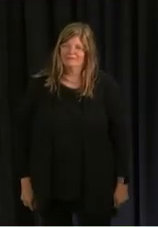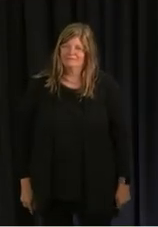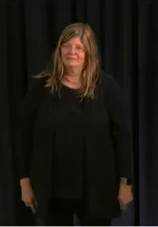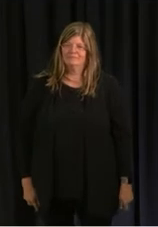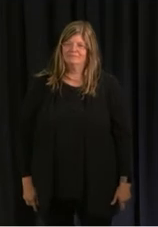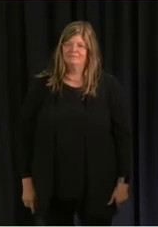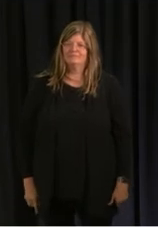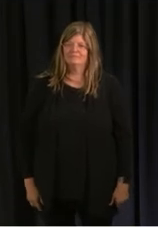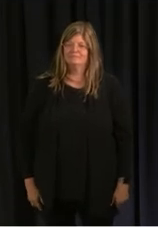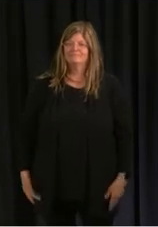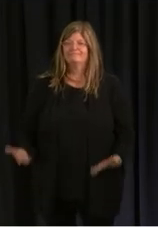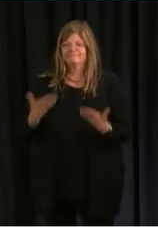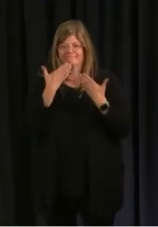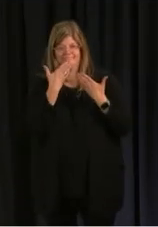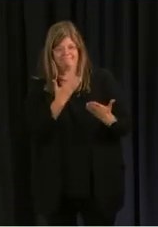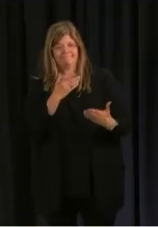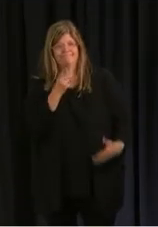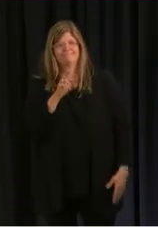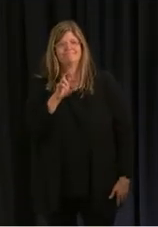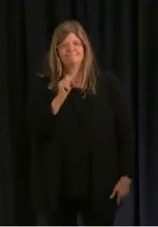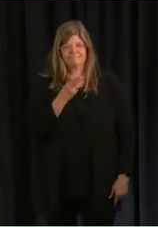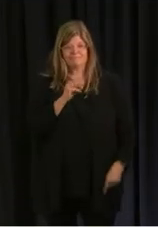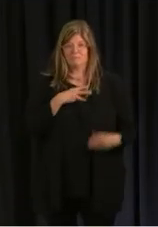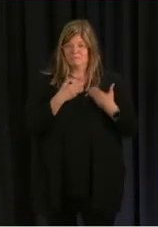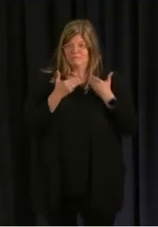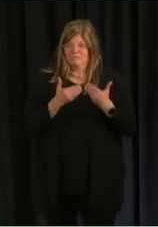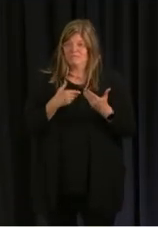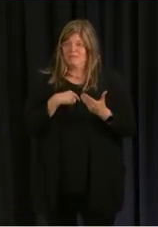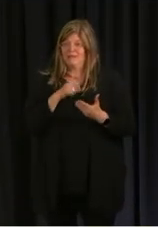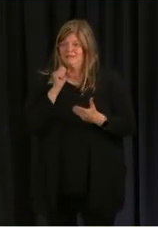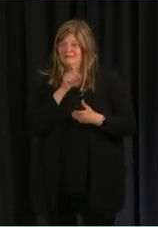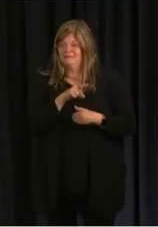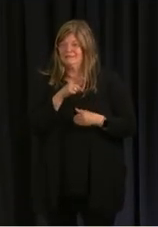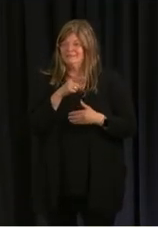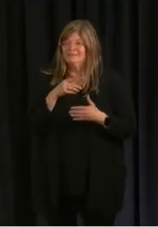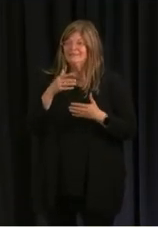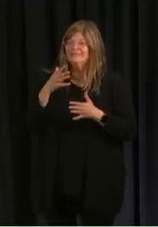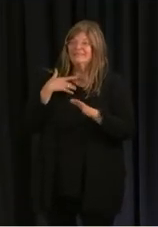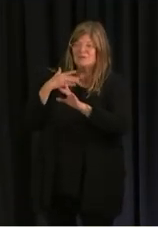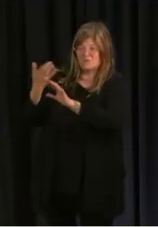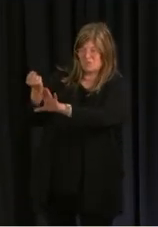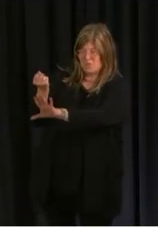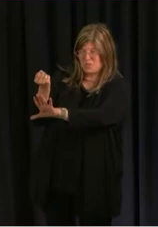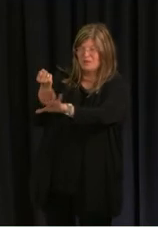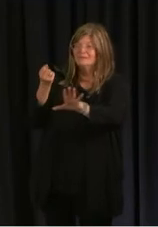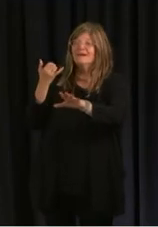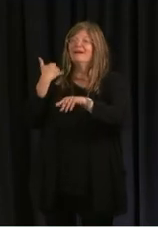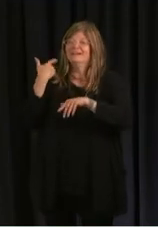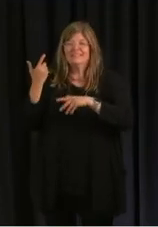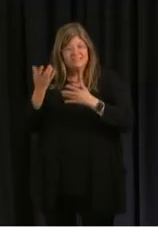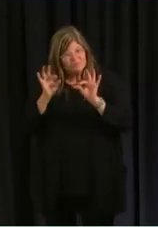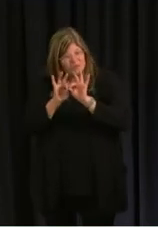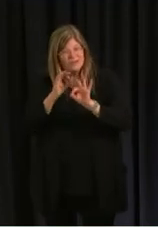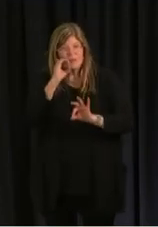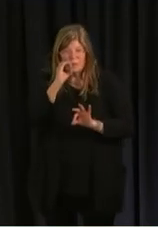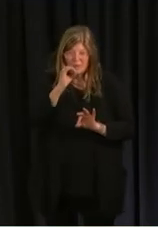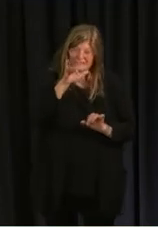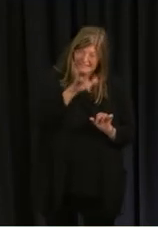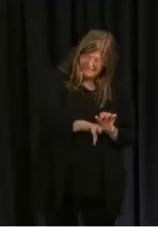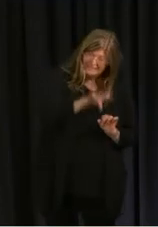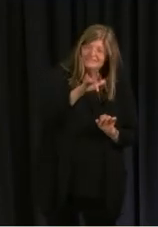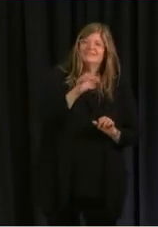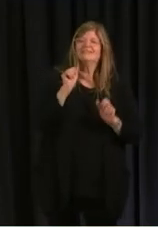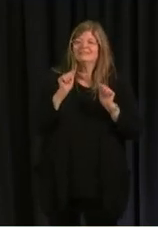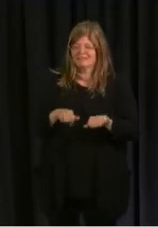Thank you, Dr. Shaw. Before we go to the next question, I do want to remind everyone, again, you can press 0 now to be entered into the question